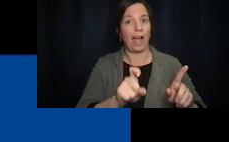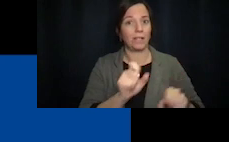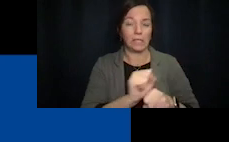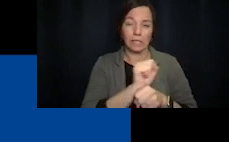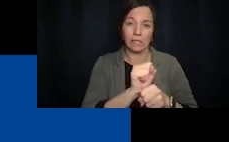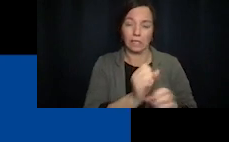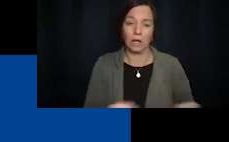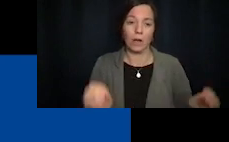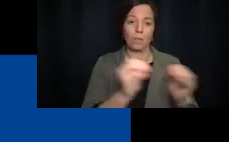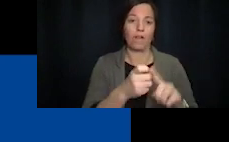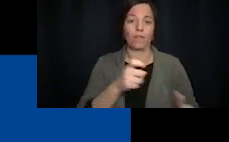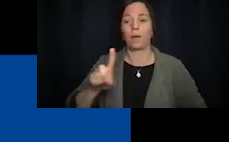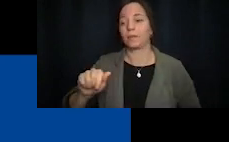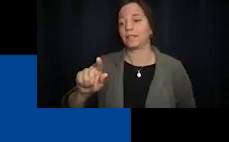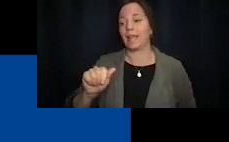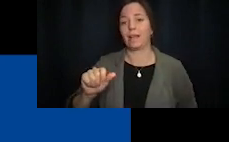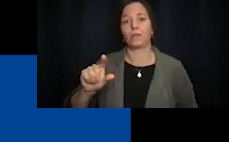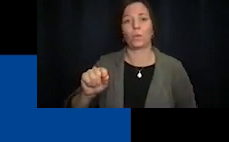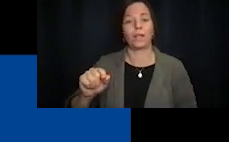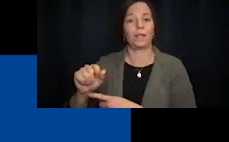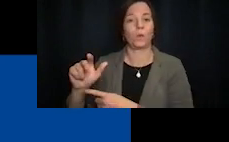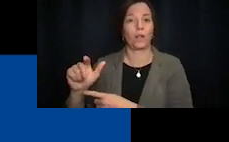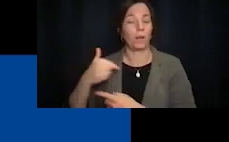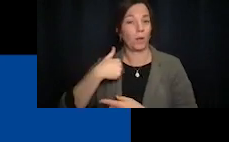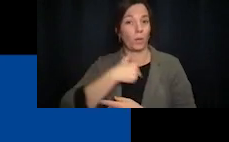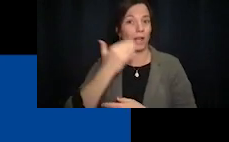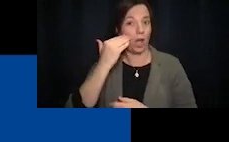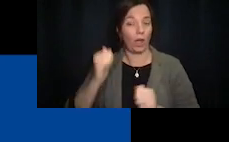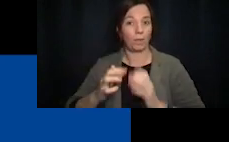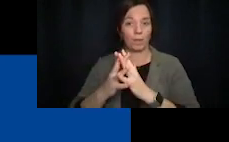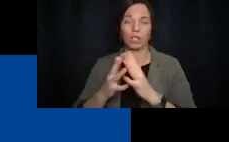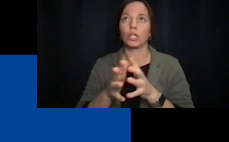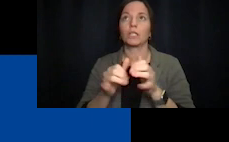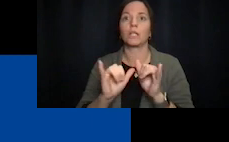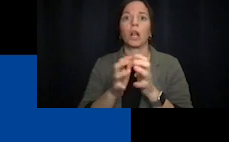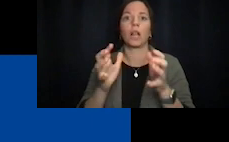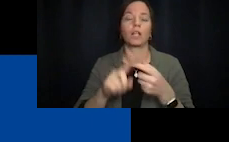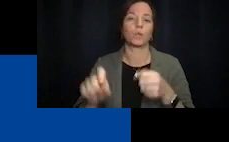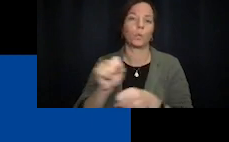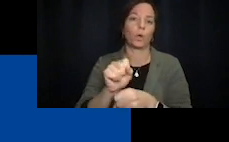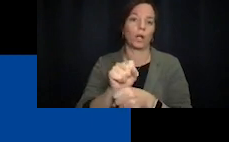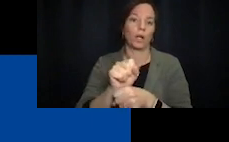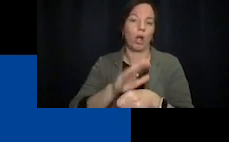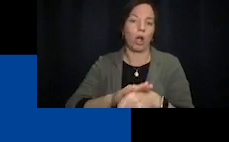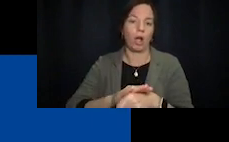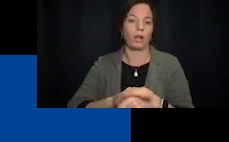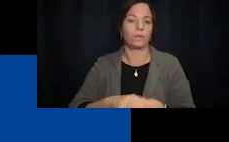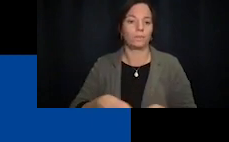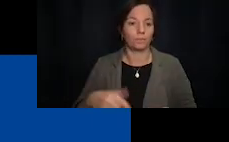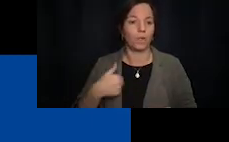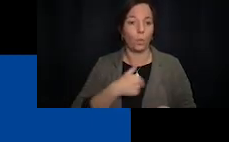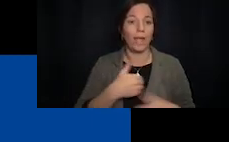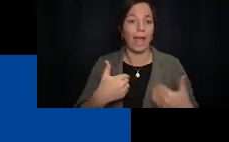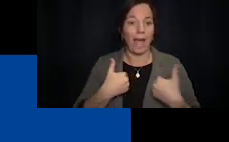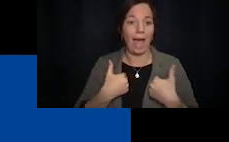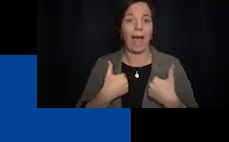date of May 2023, but as we know, implementation, there's a lot of elements to still be worked out. iGETSE and CSU GE Breath both